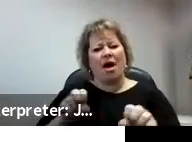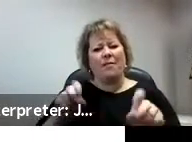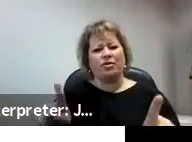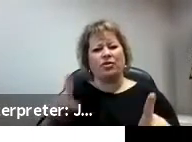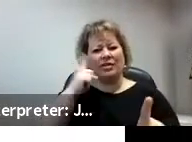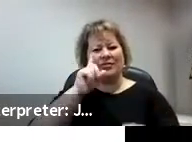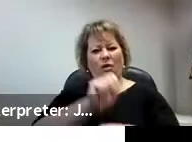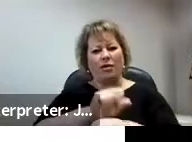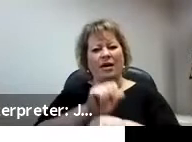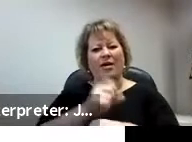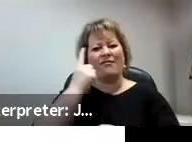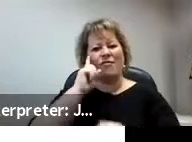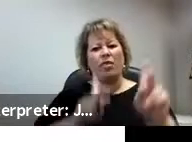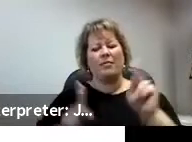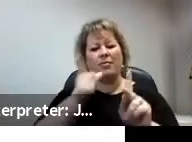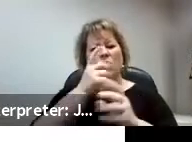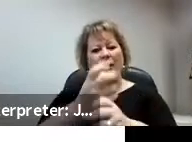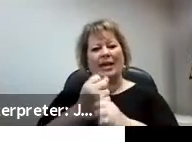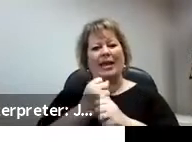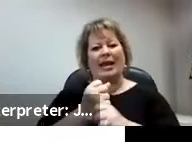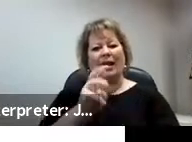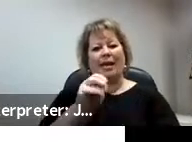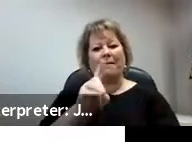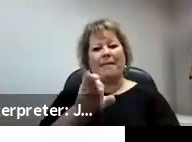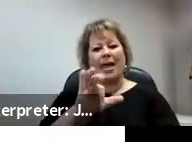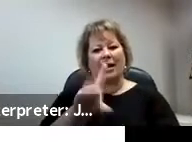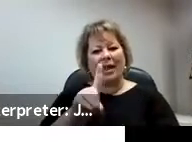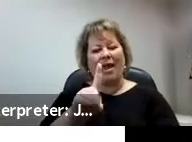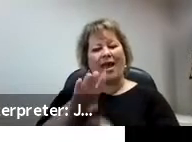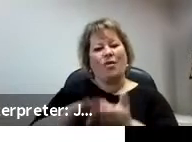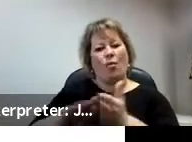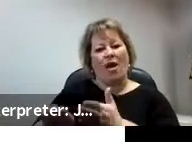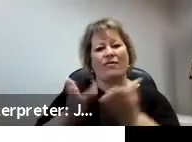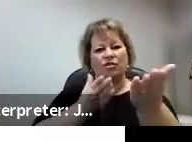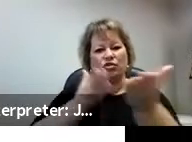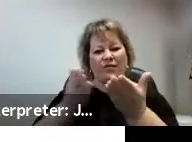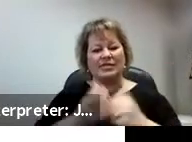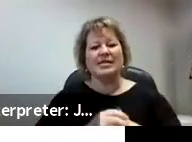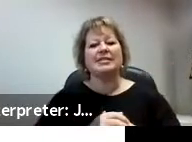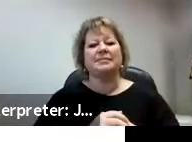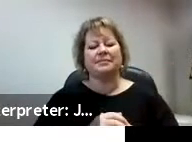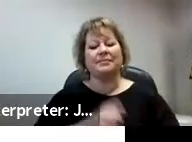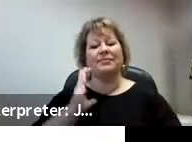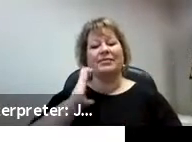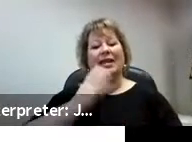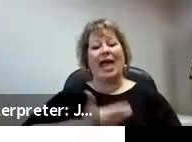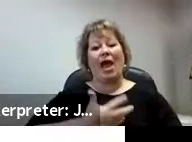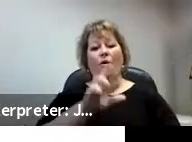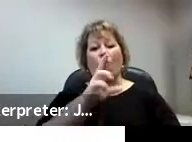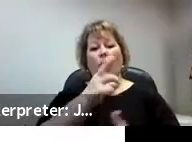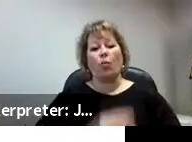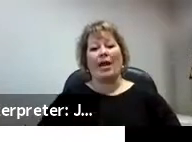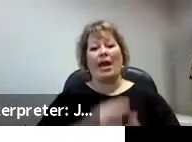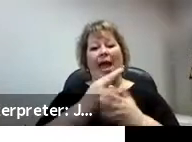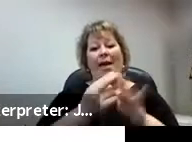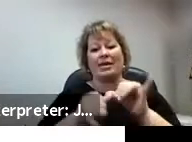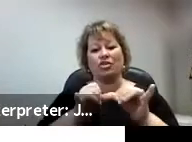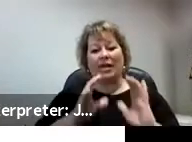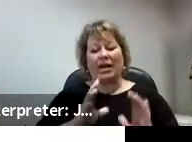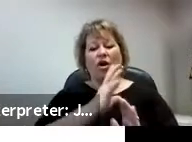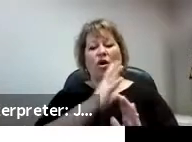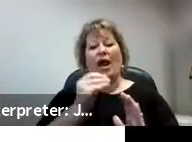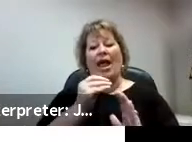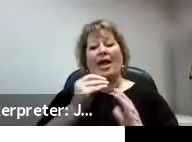supports to those receiving Medicaid waiver services. Our Rehabilitation Engineering and Assistive Technology